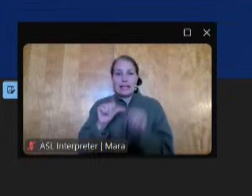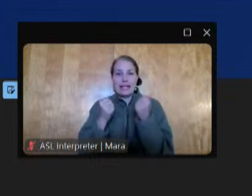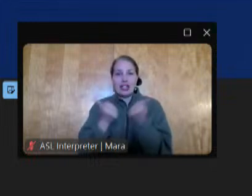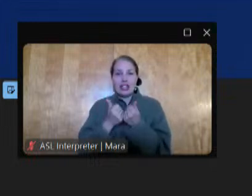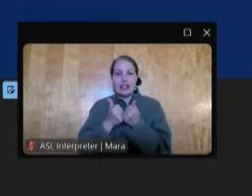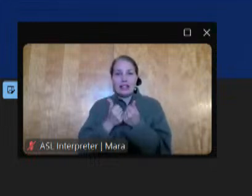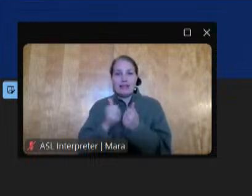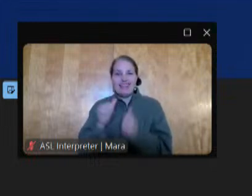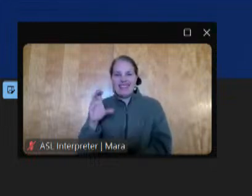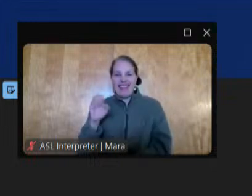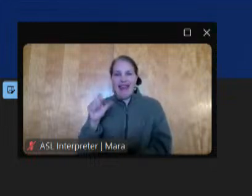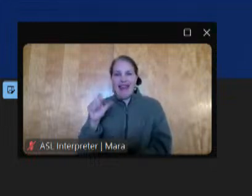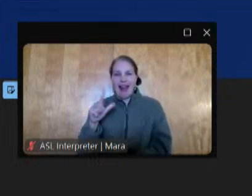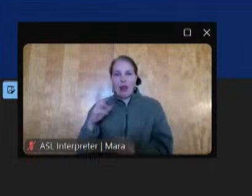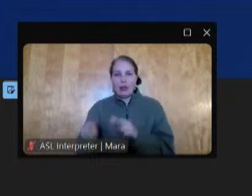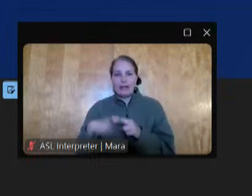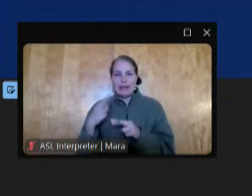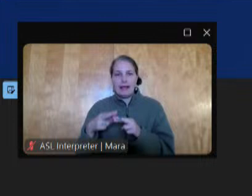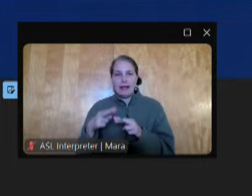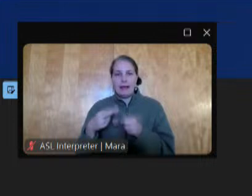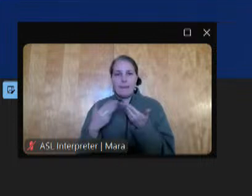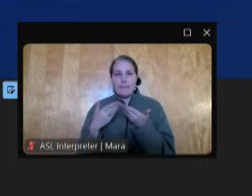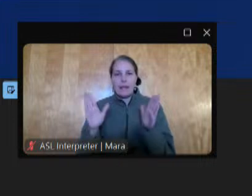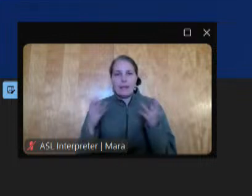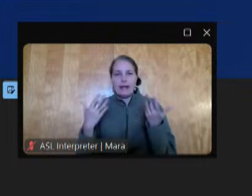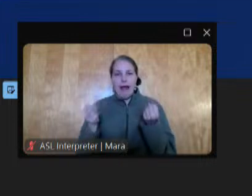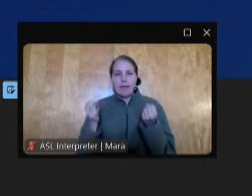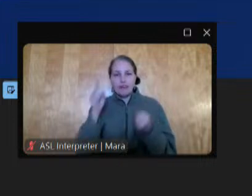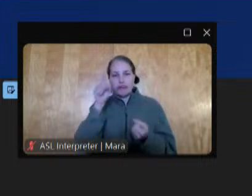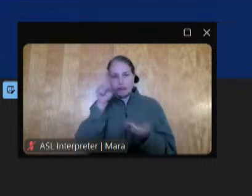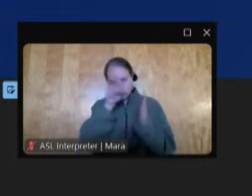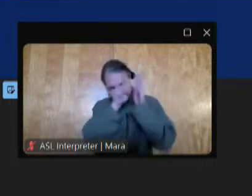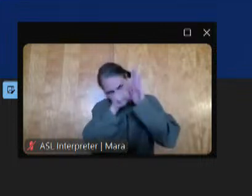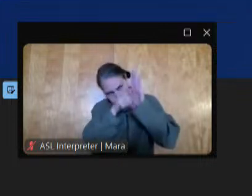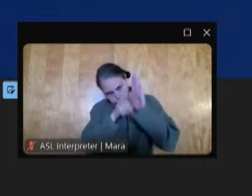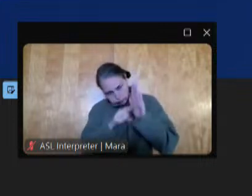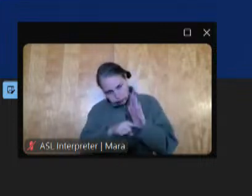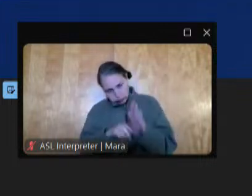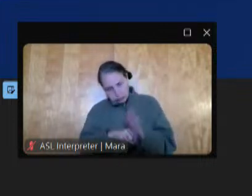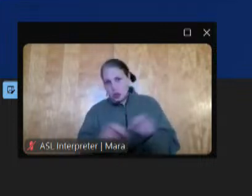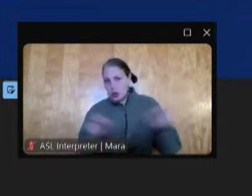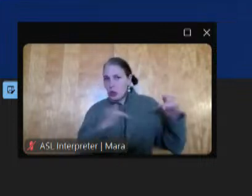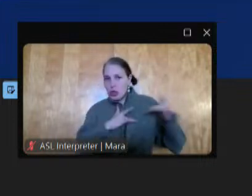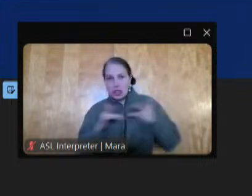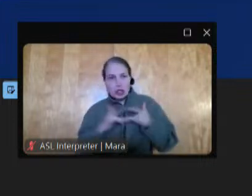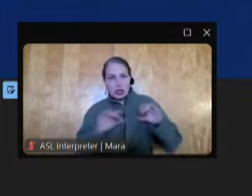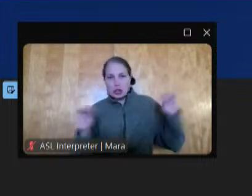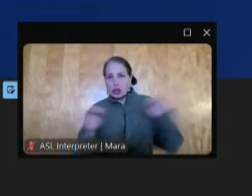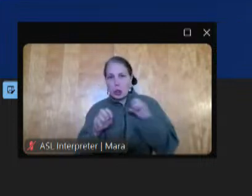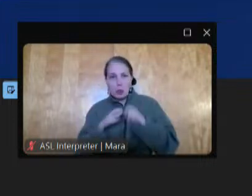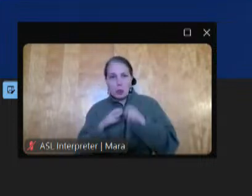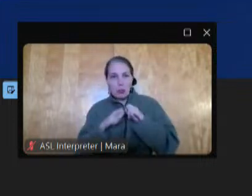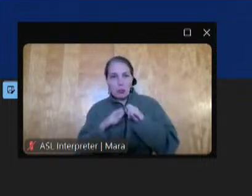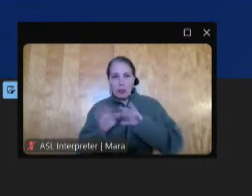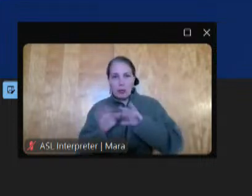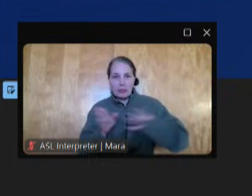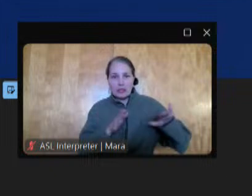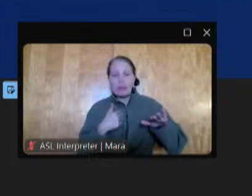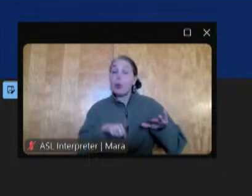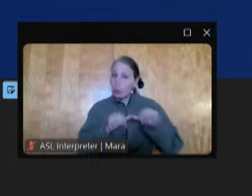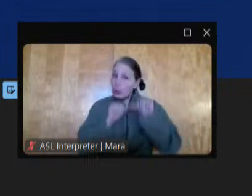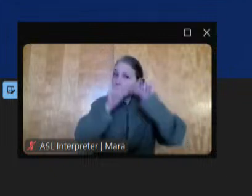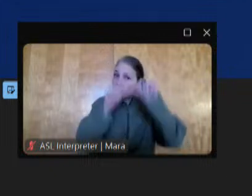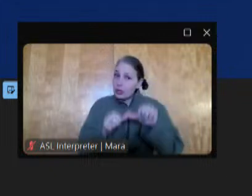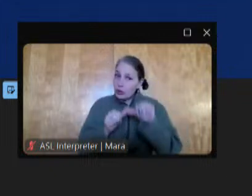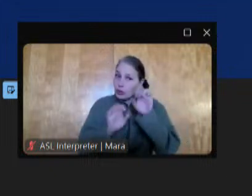it and found no violations and no areas of concern, and will continue to evaluate and inspect our site throughout